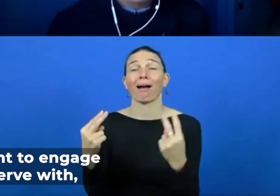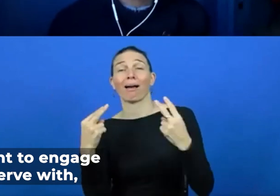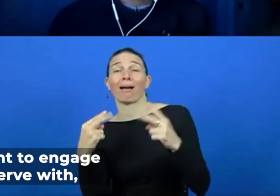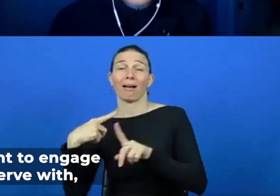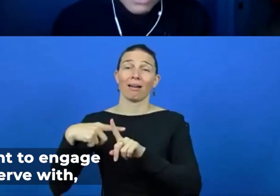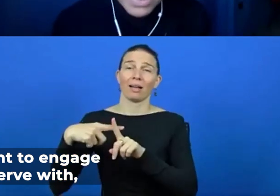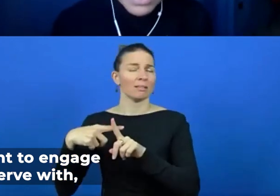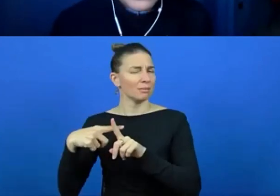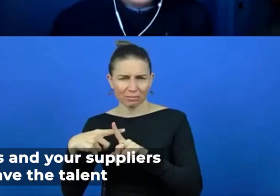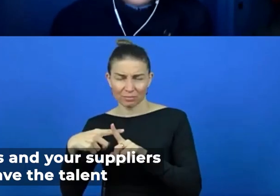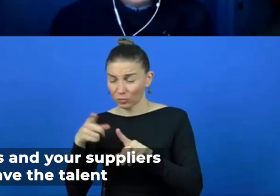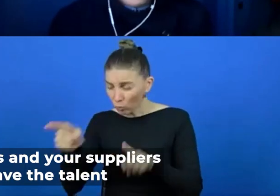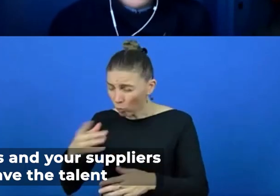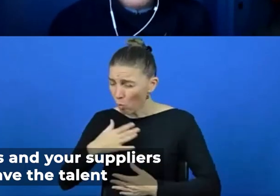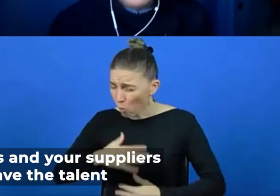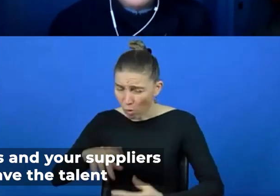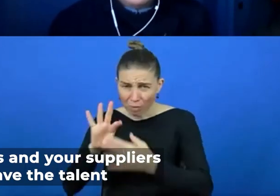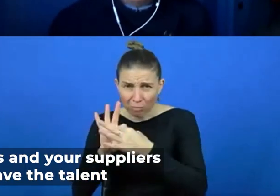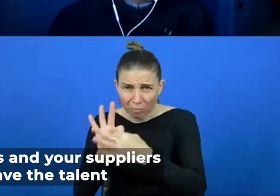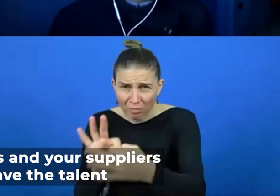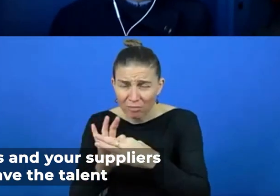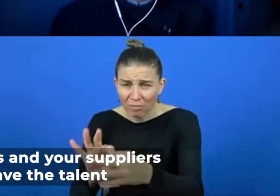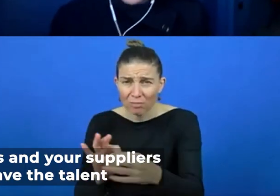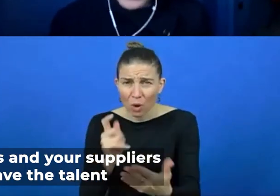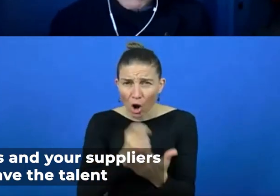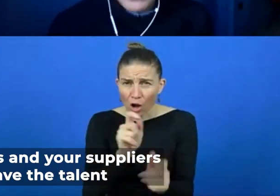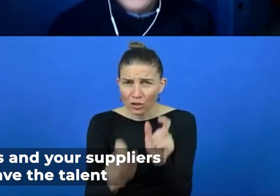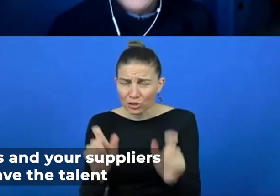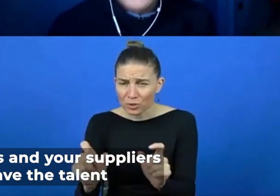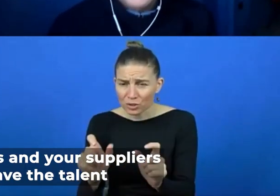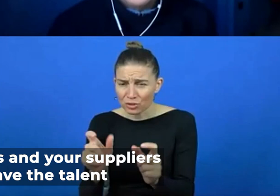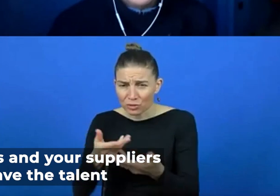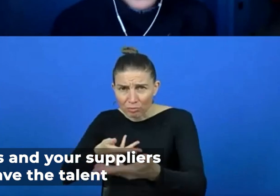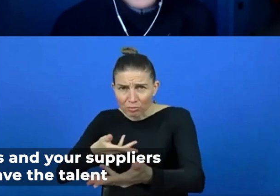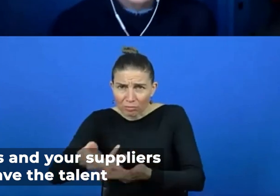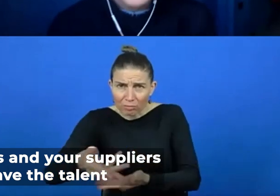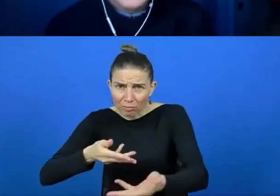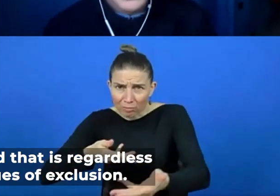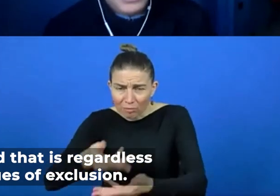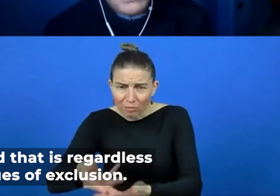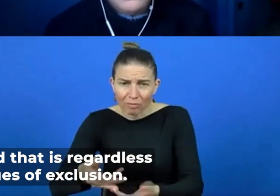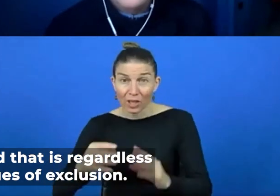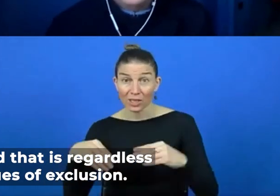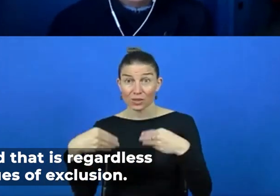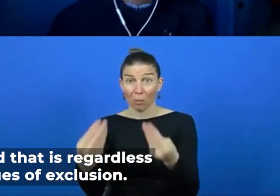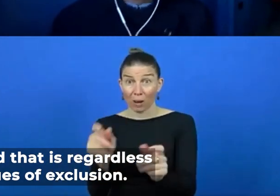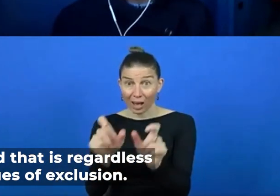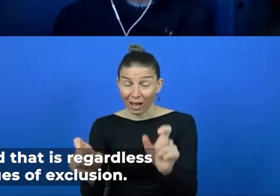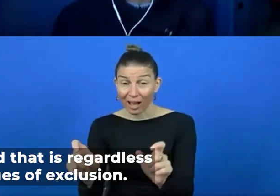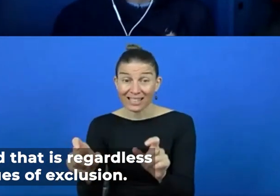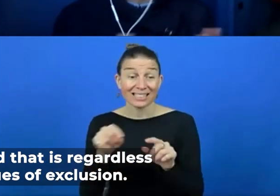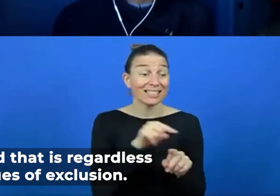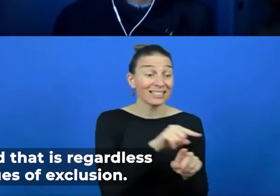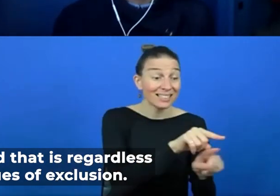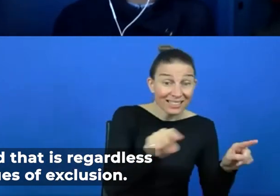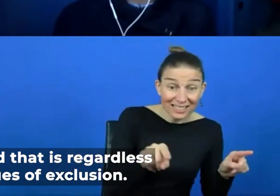with and serve your customers, and your suppliers, you need to have the talent in your business. And that